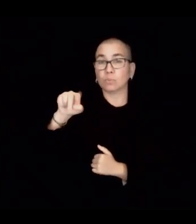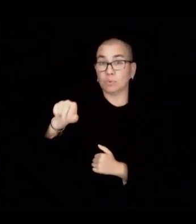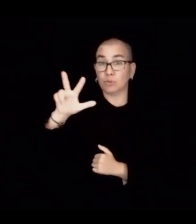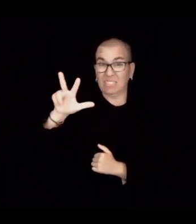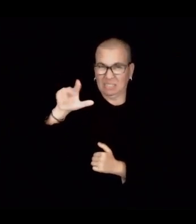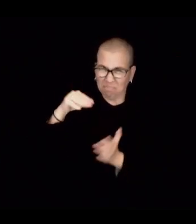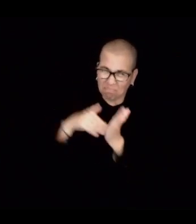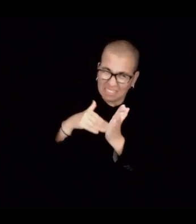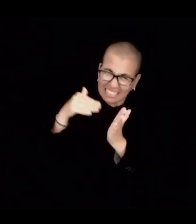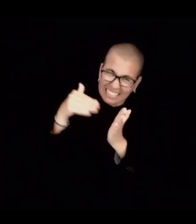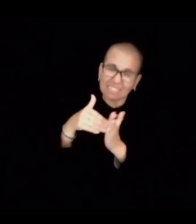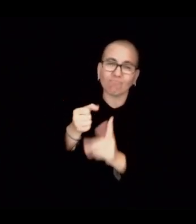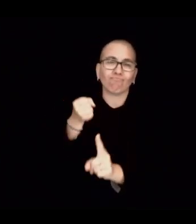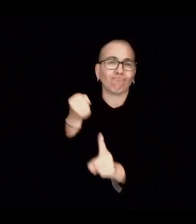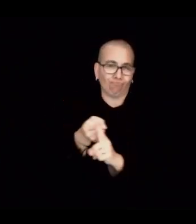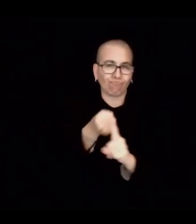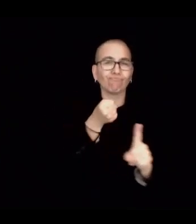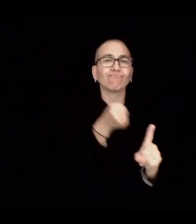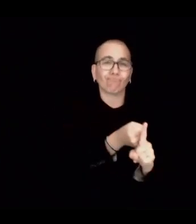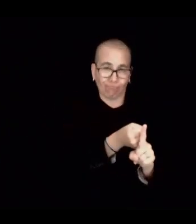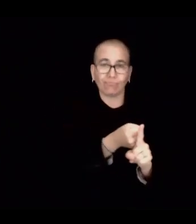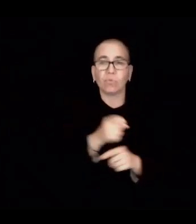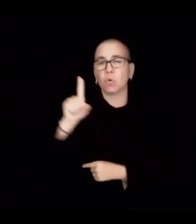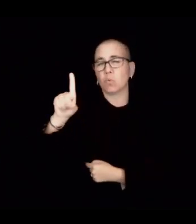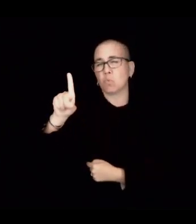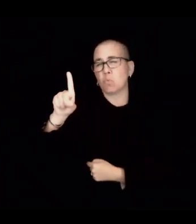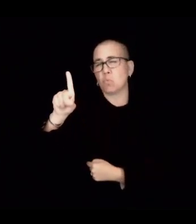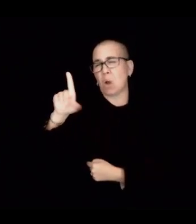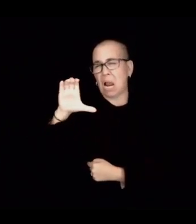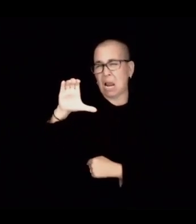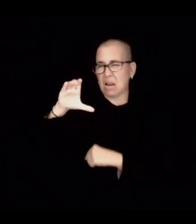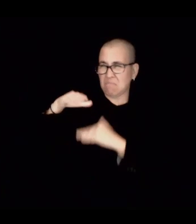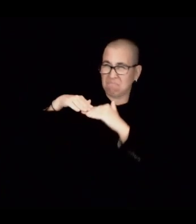In Minnesota today, we have a new total of 33,763